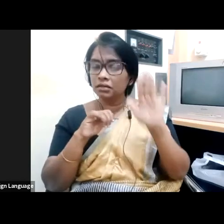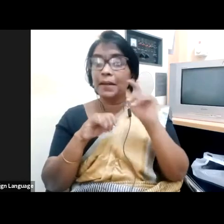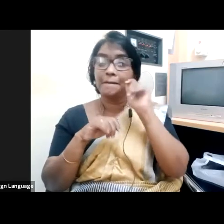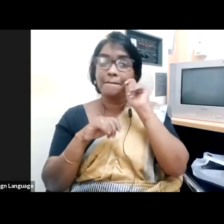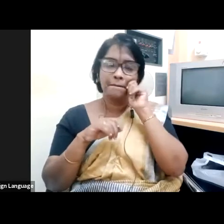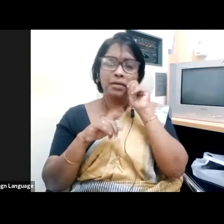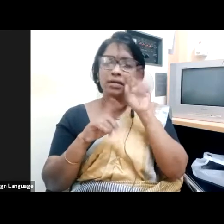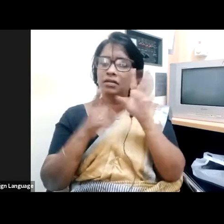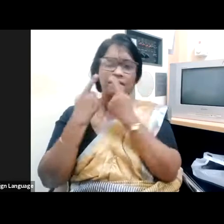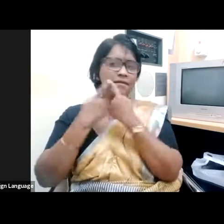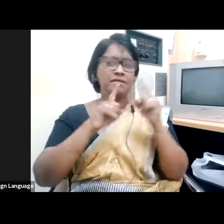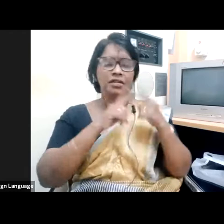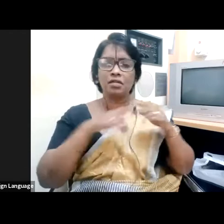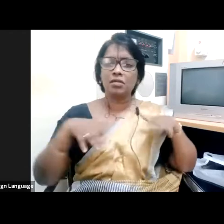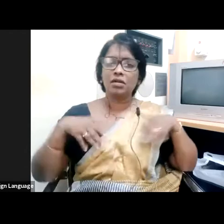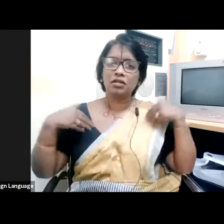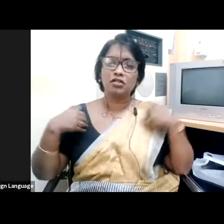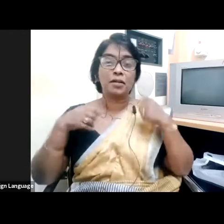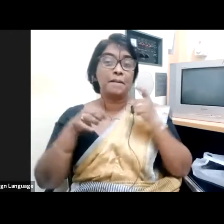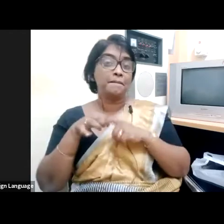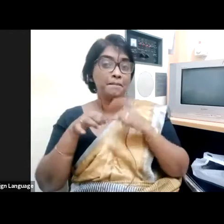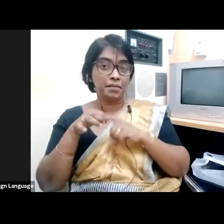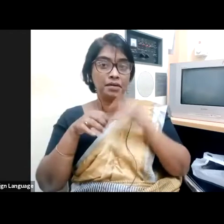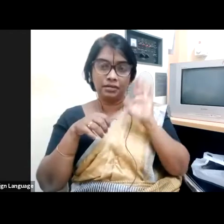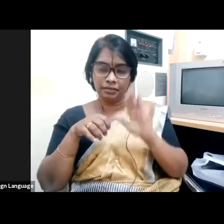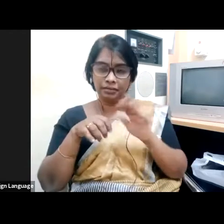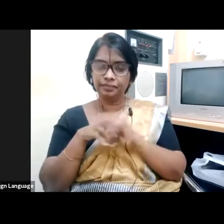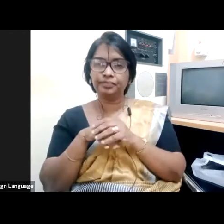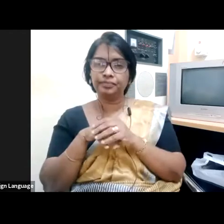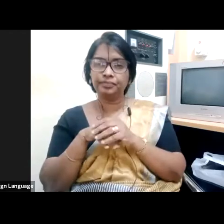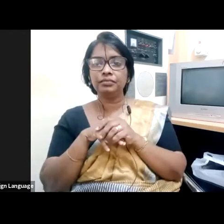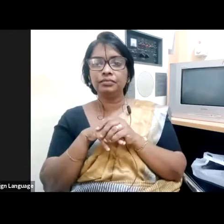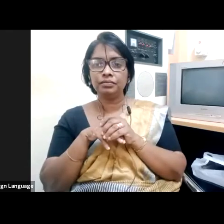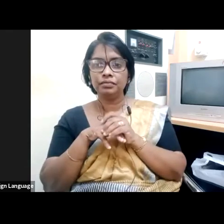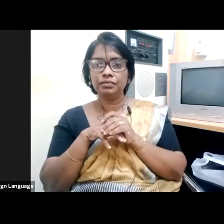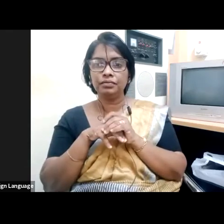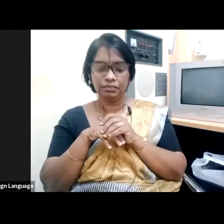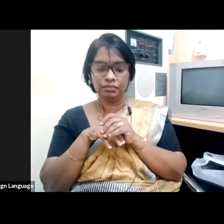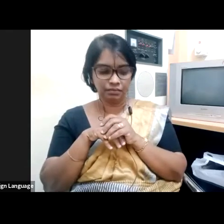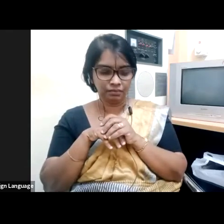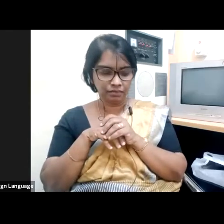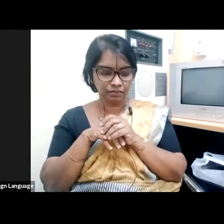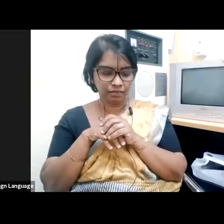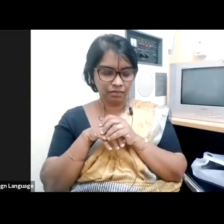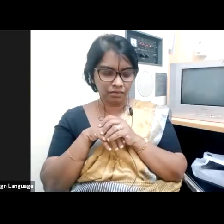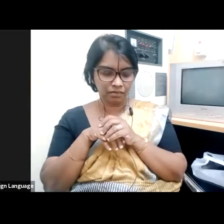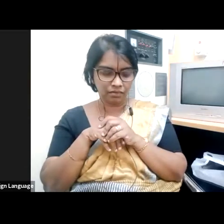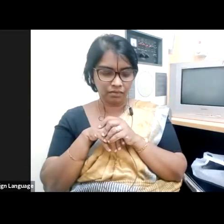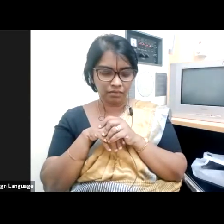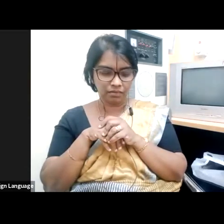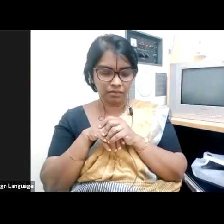is a phase where there is little support for them. There is little knowledge around the menopause, and there is